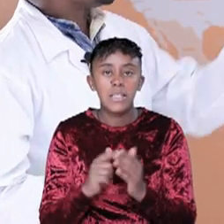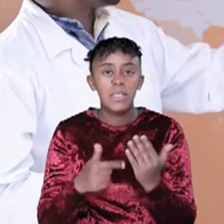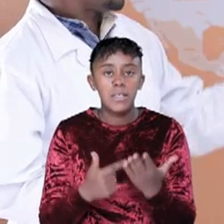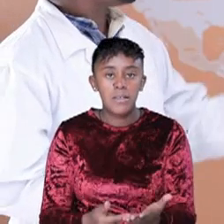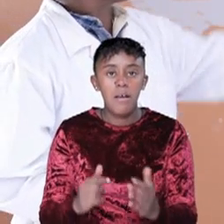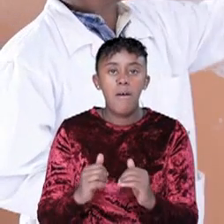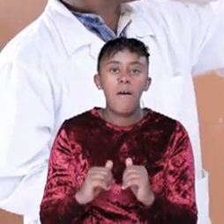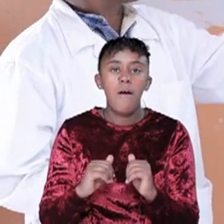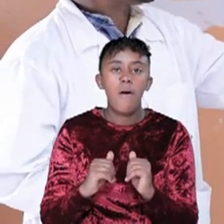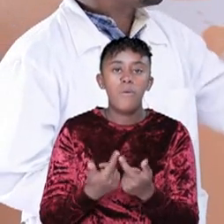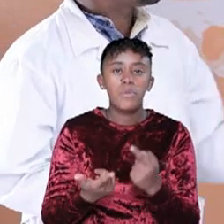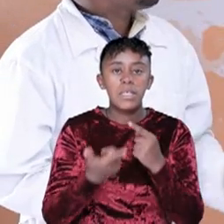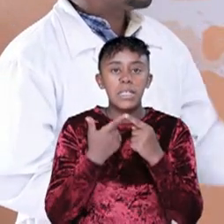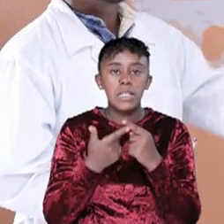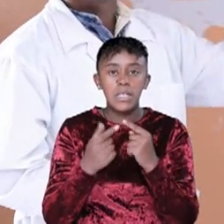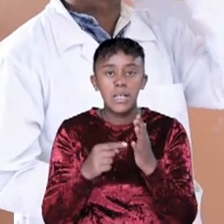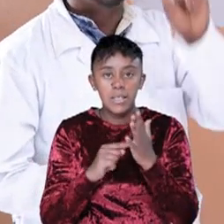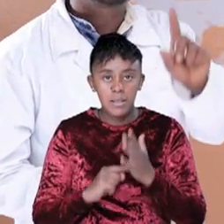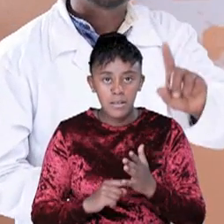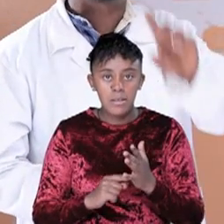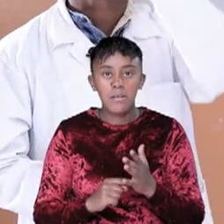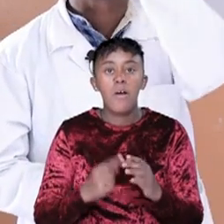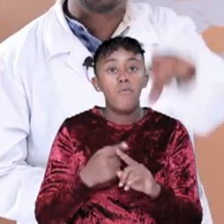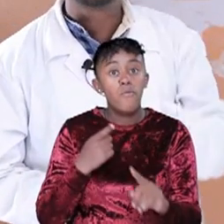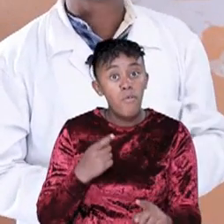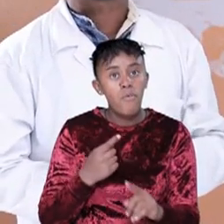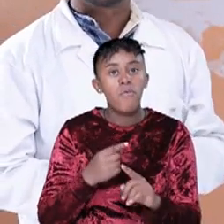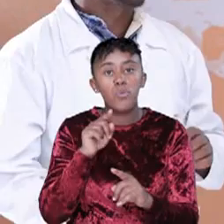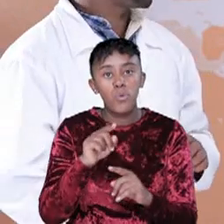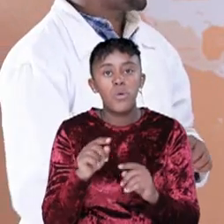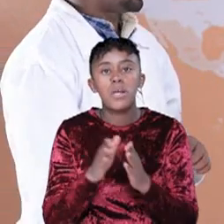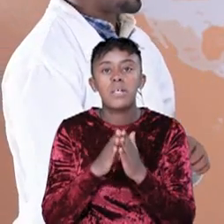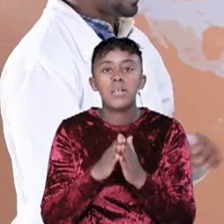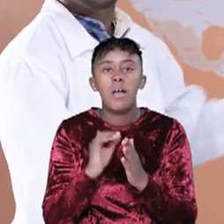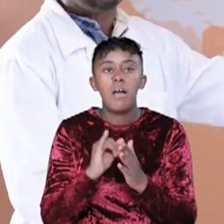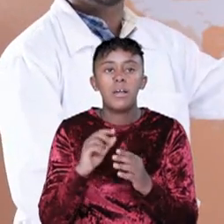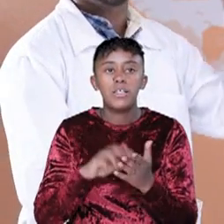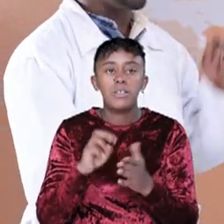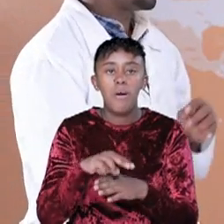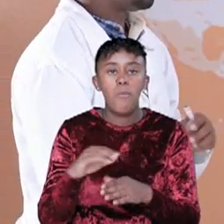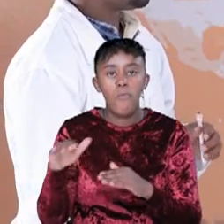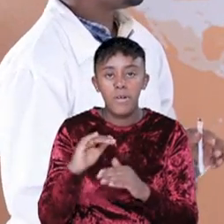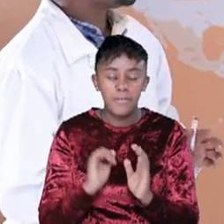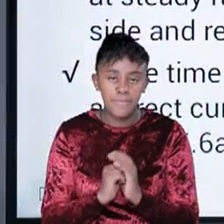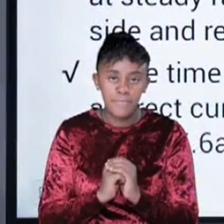So this is how to the second example. You should have to refer from your exercise book. I jump this